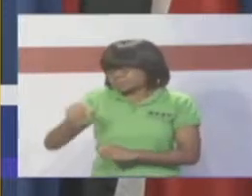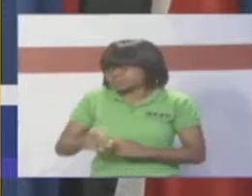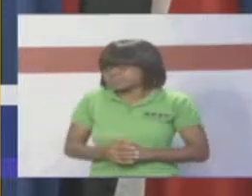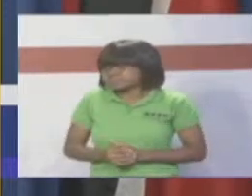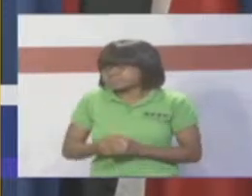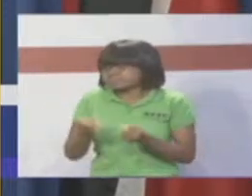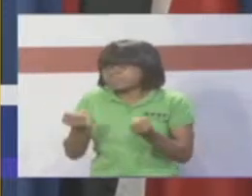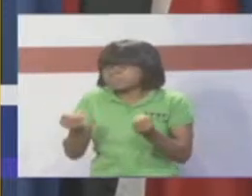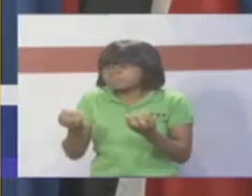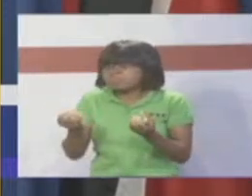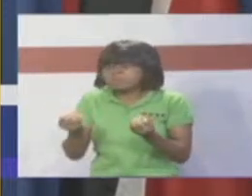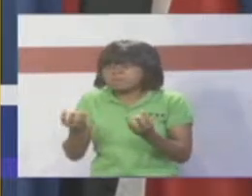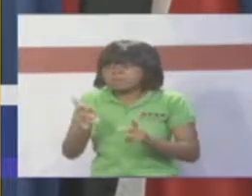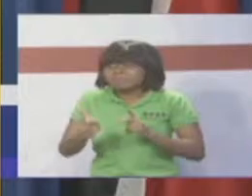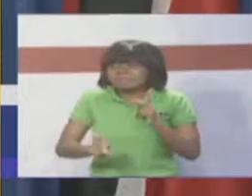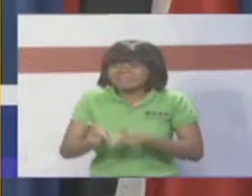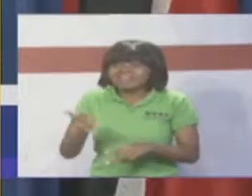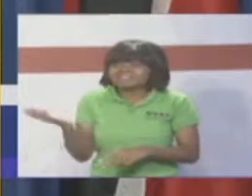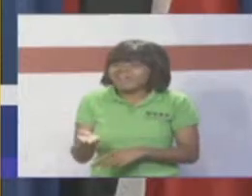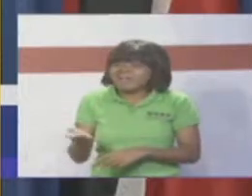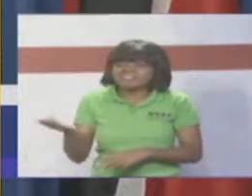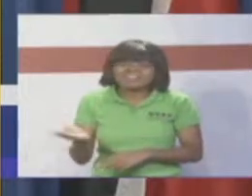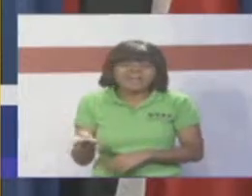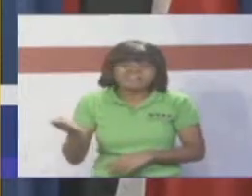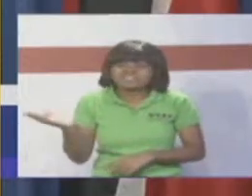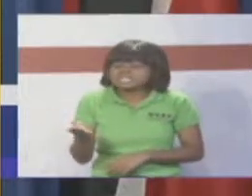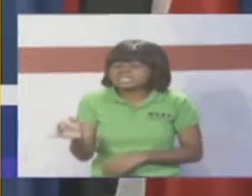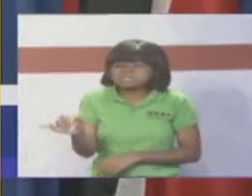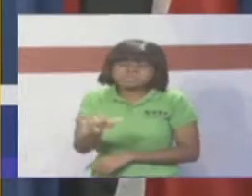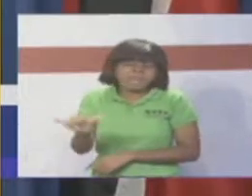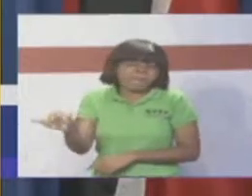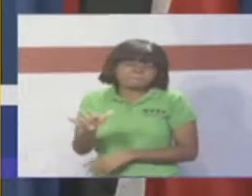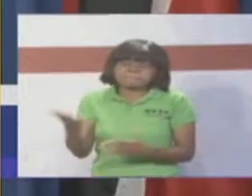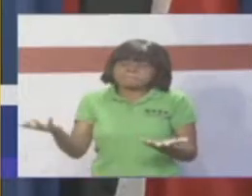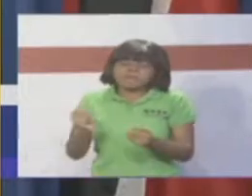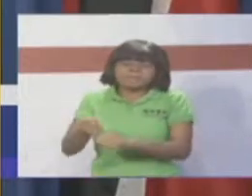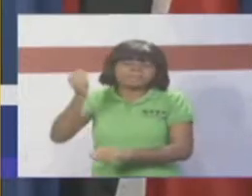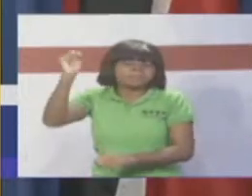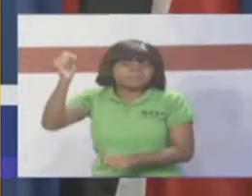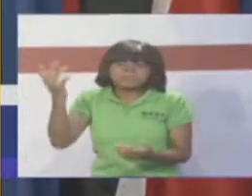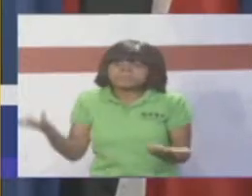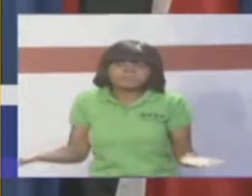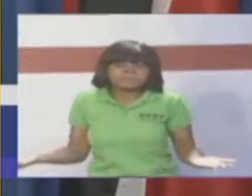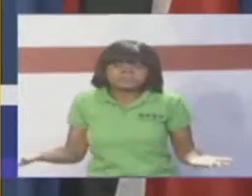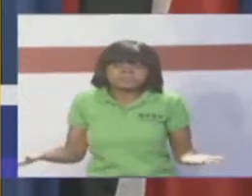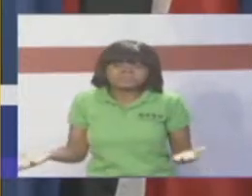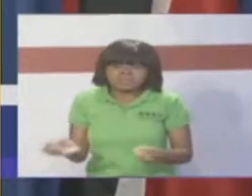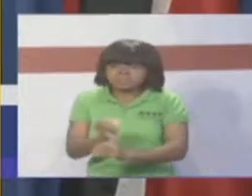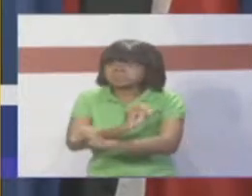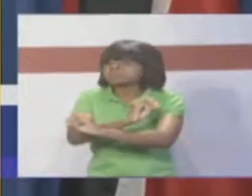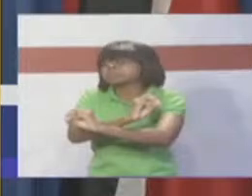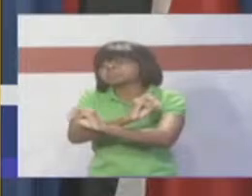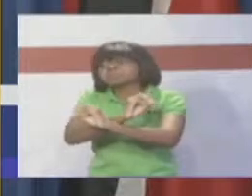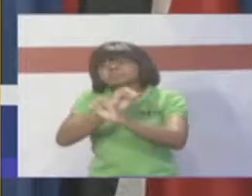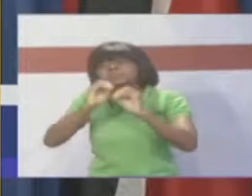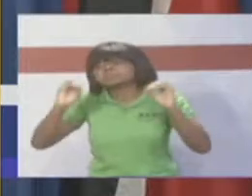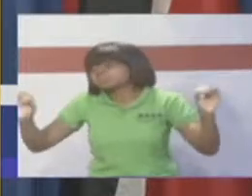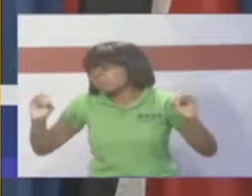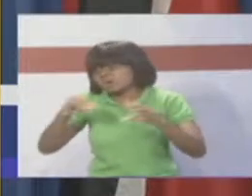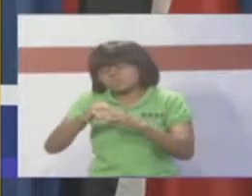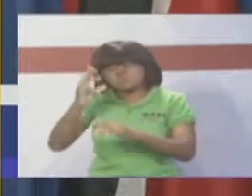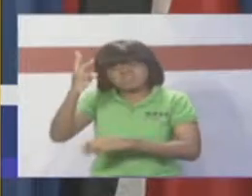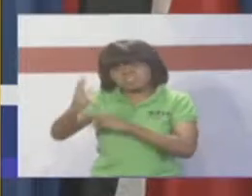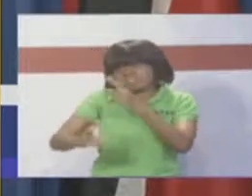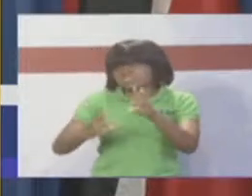COVID-19 has not been suppressed to oblivion anywhere in the world. It is going in